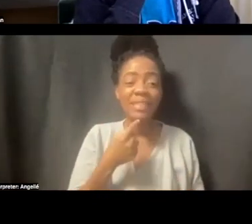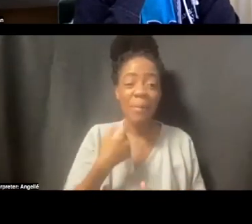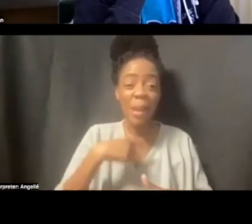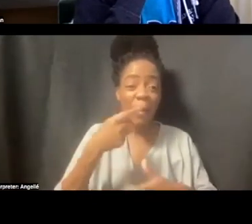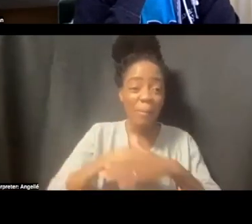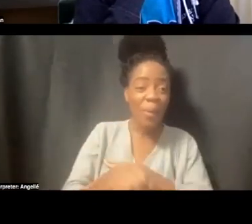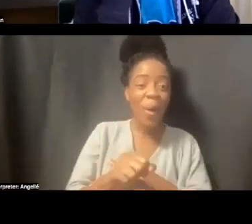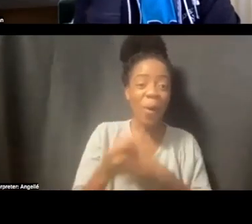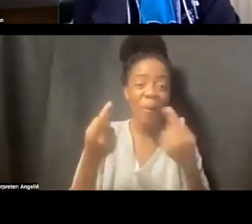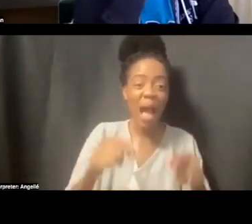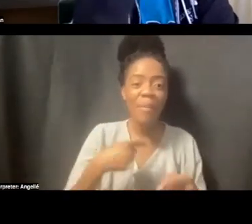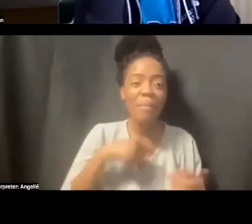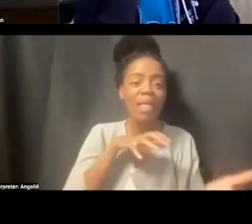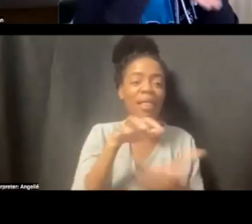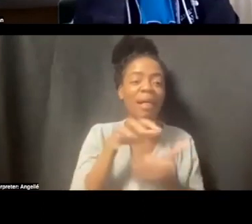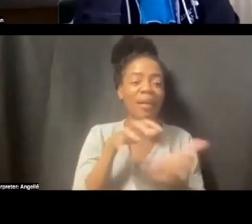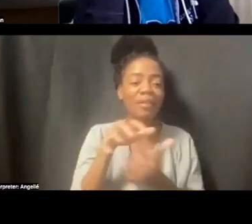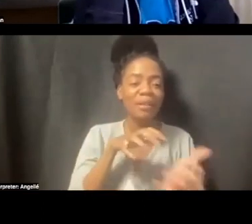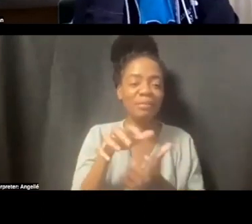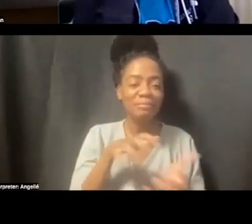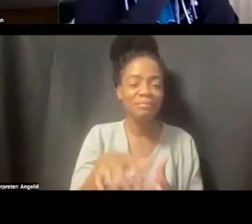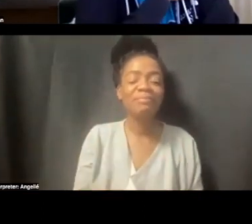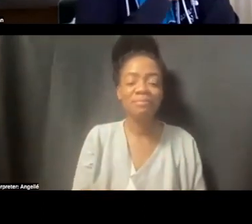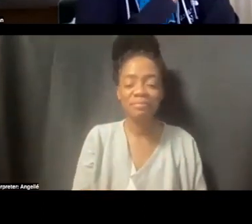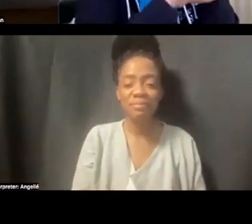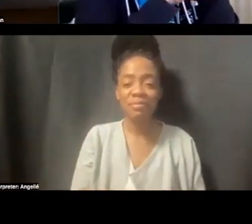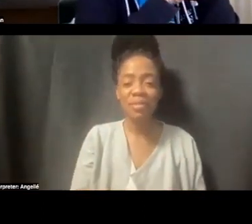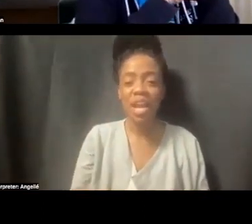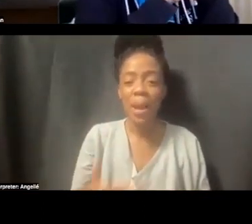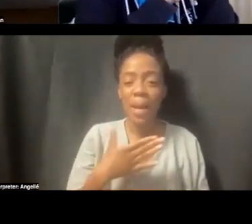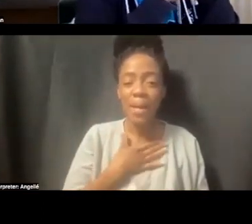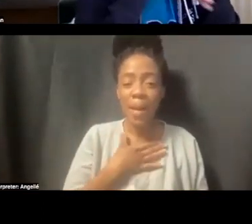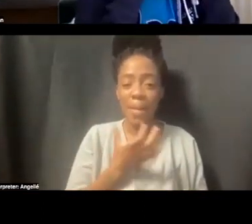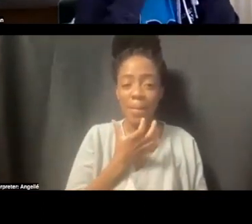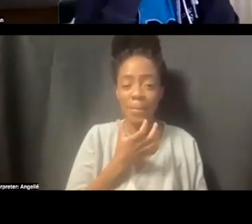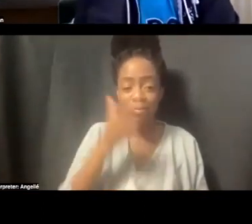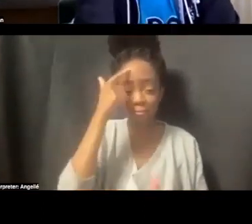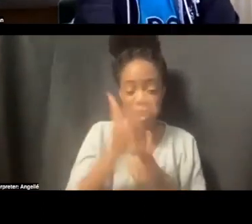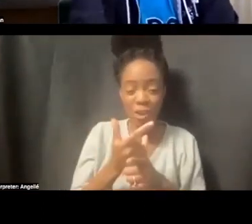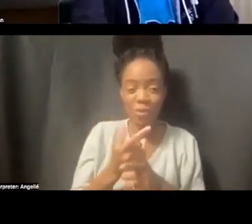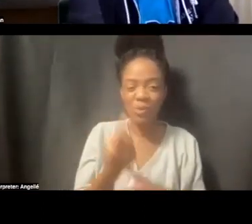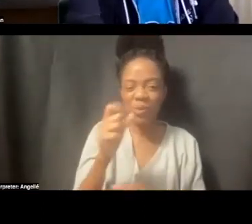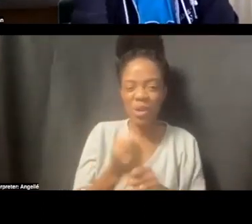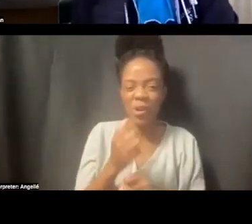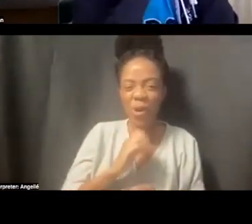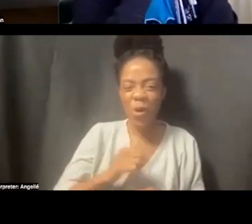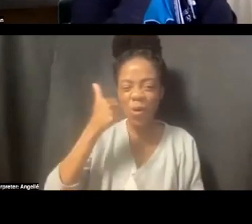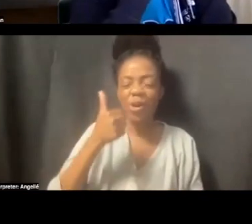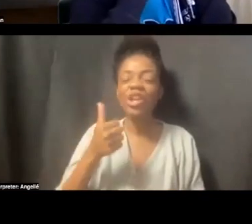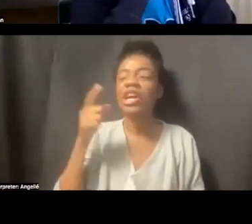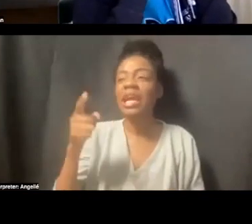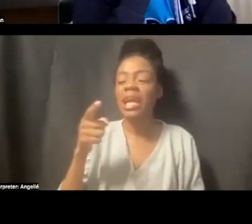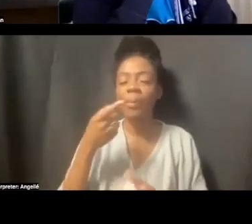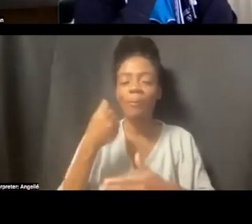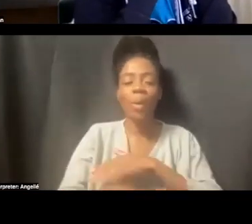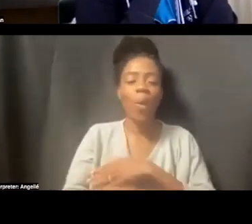So she was like, and I guess my brother, who is a year older, he came out yelling. So she was like, oh, I've got a happy baby.